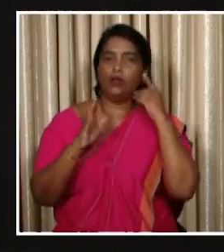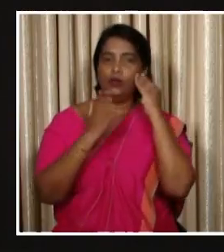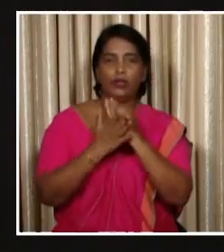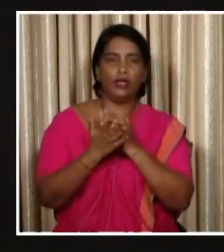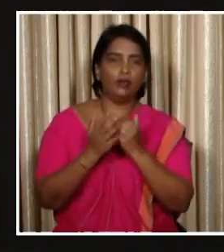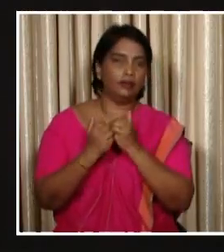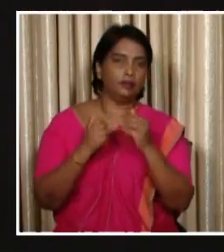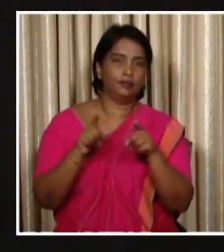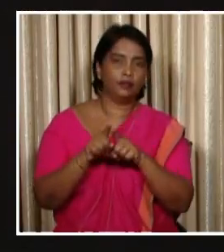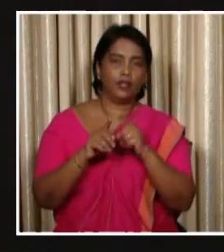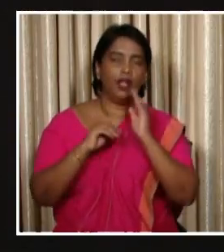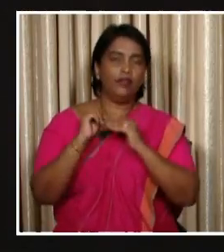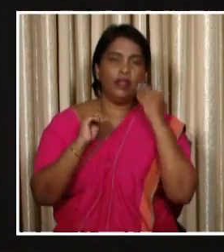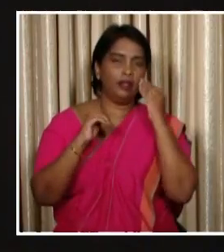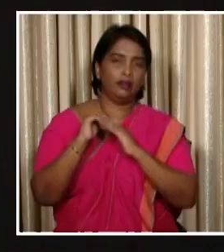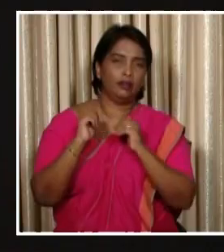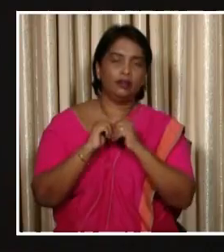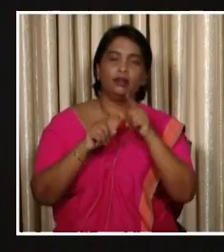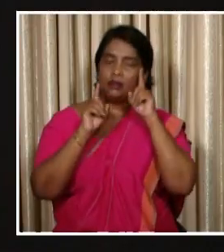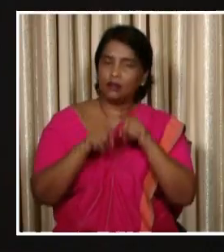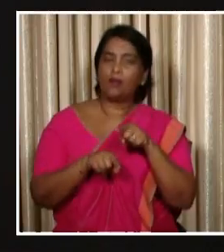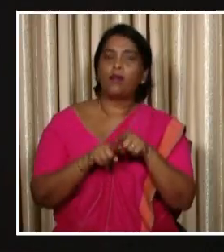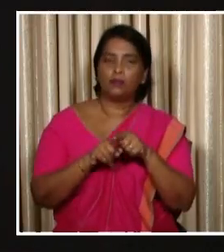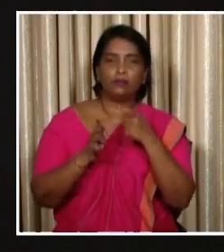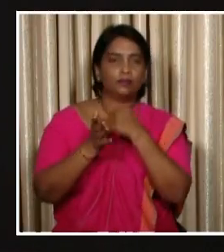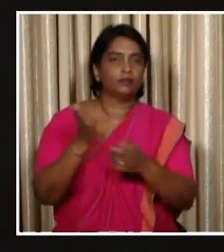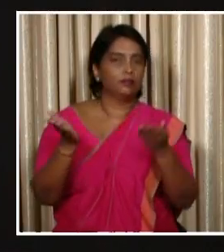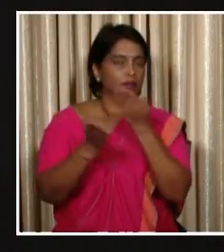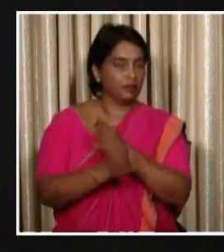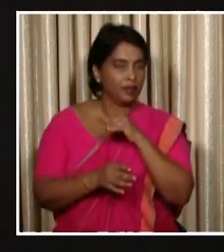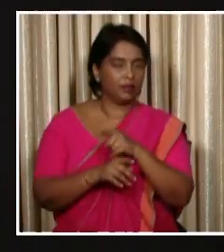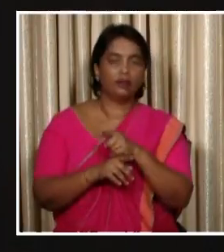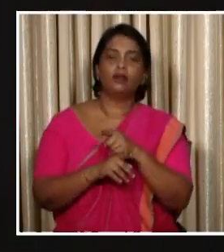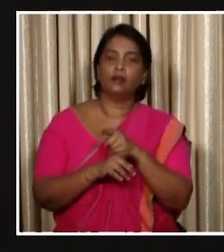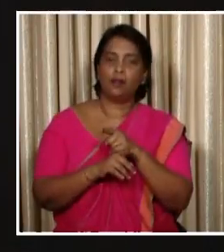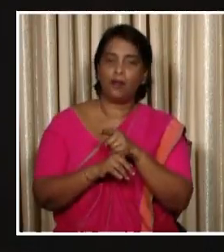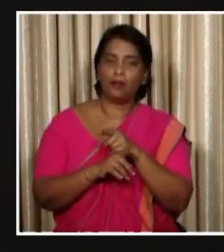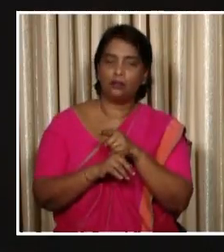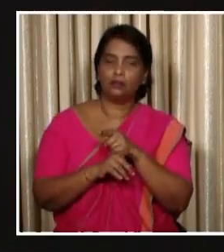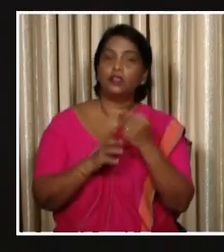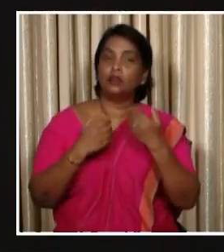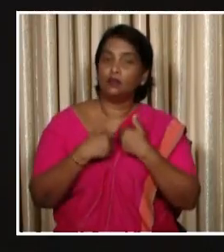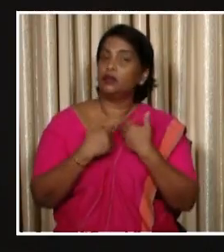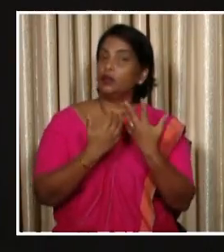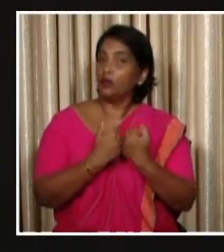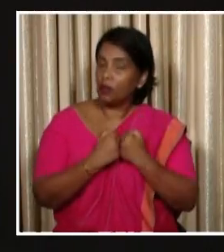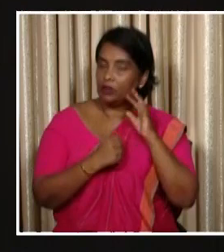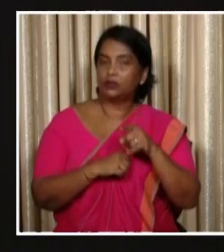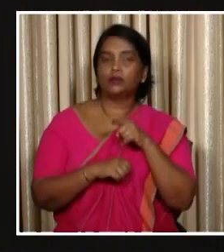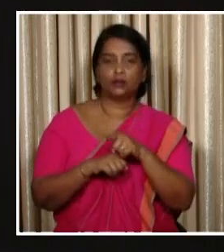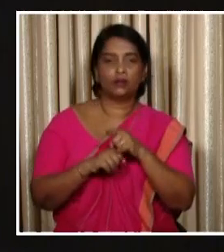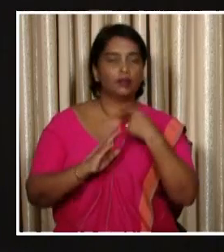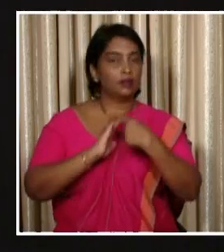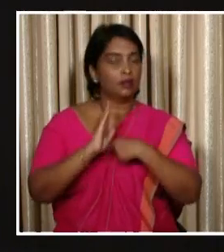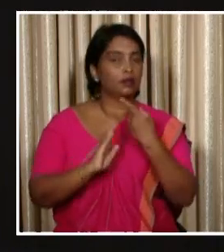international community. We wanted to act in a responsible manner to create stability within the local economy and to